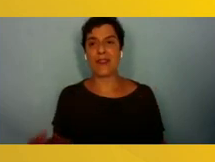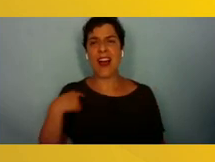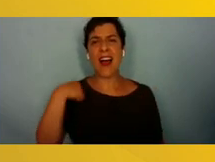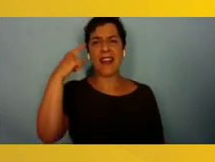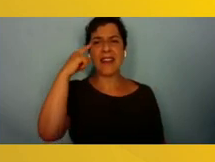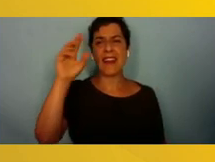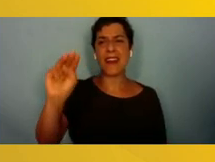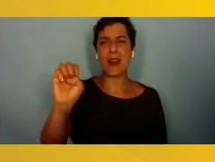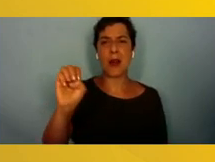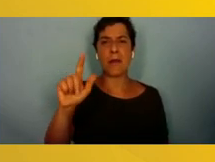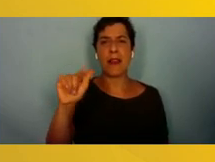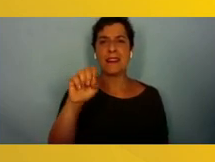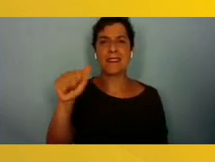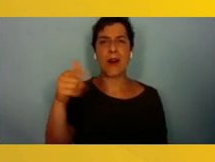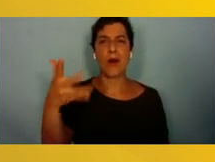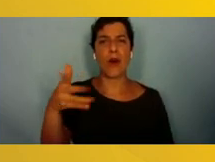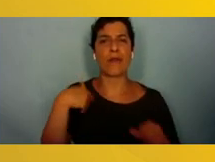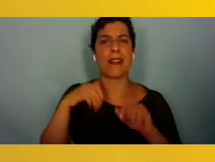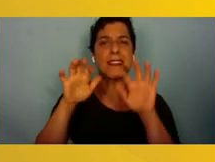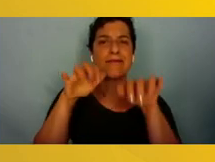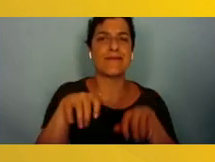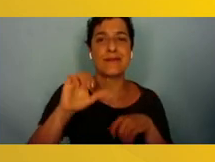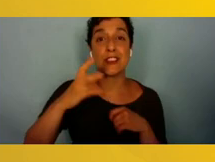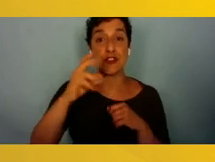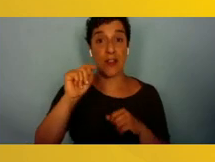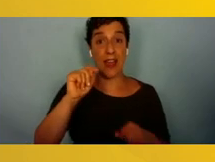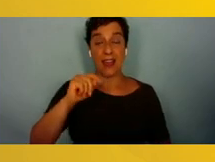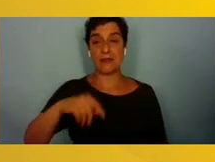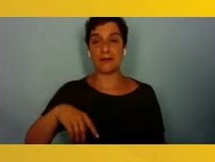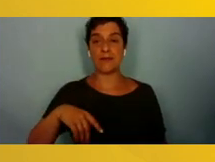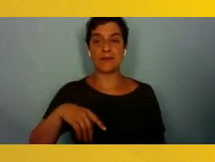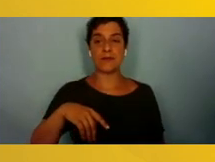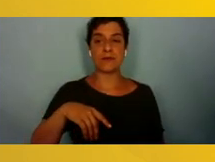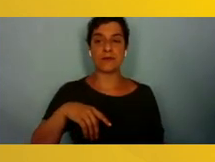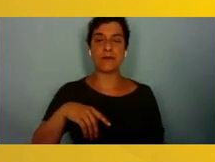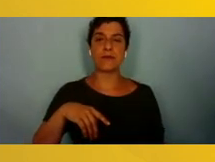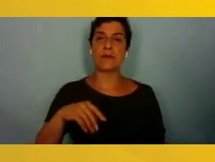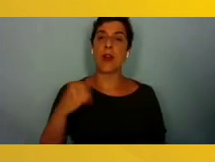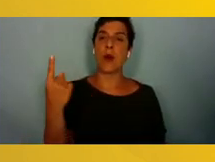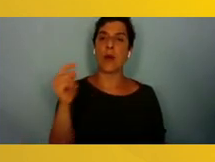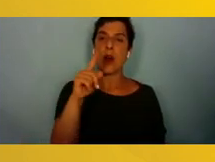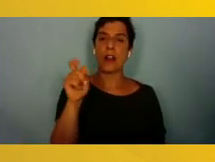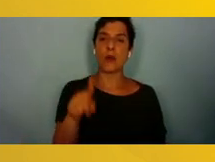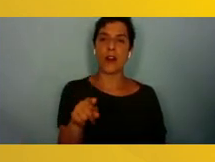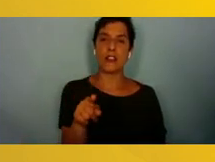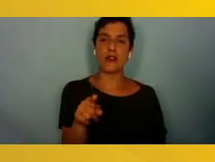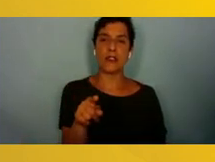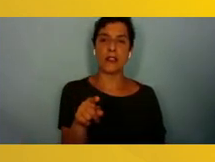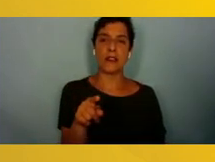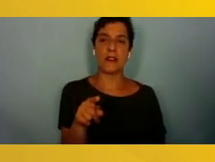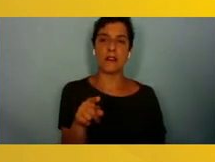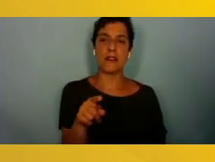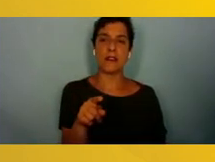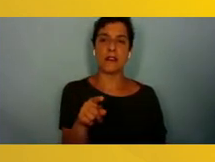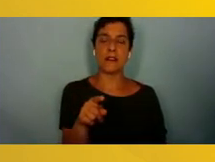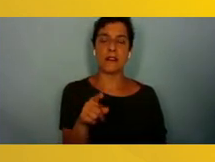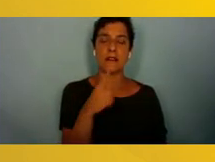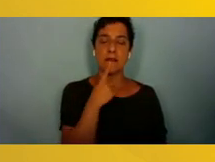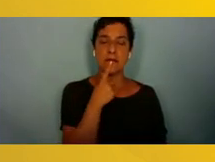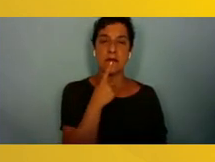in text in the chat. But one of the questions that was posed